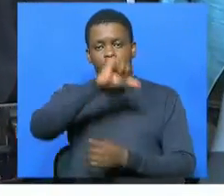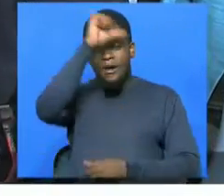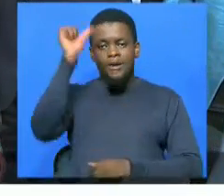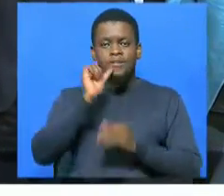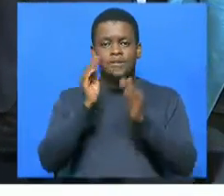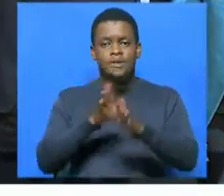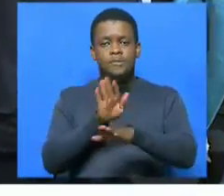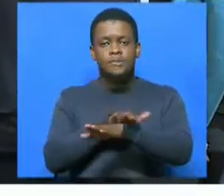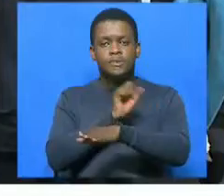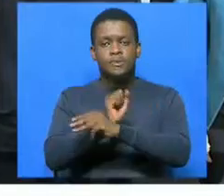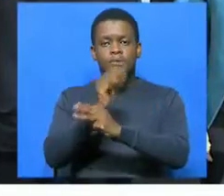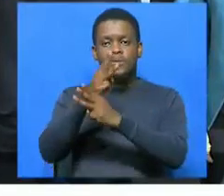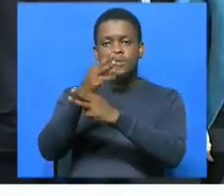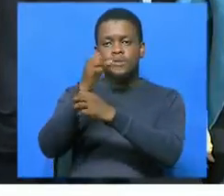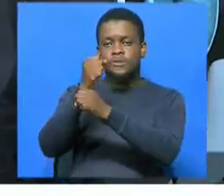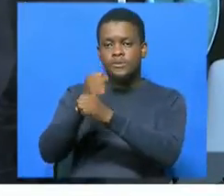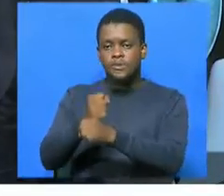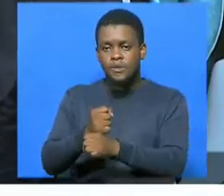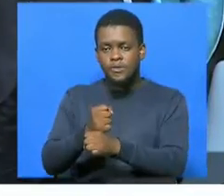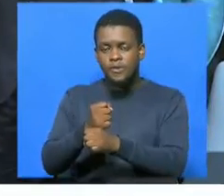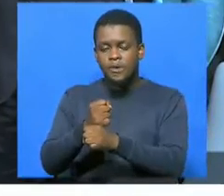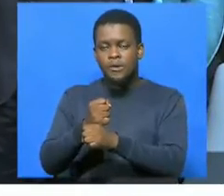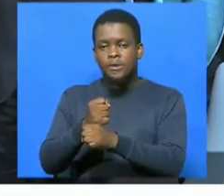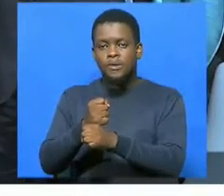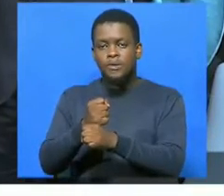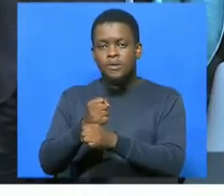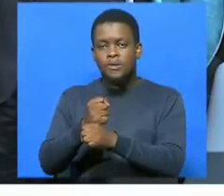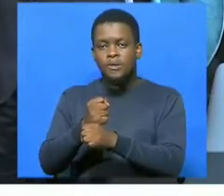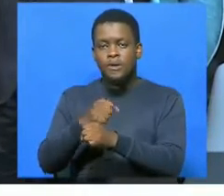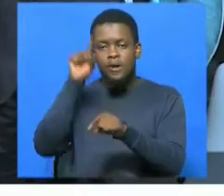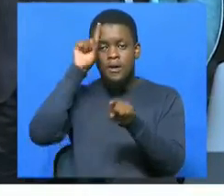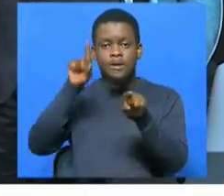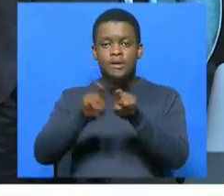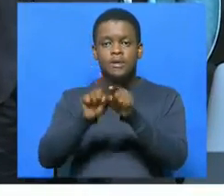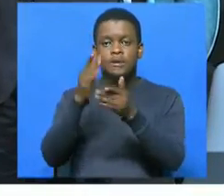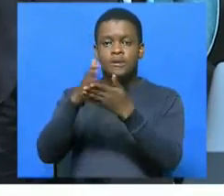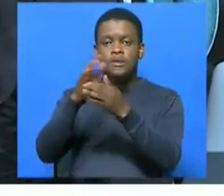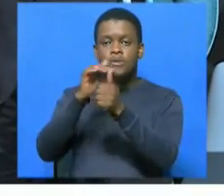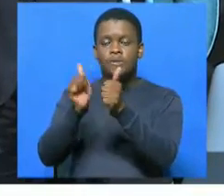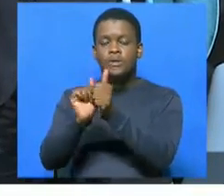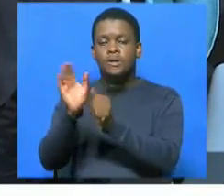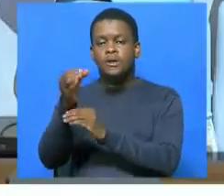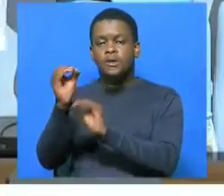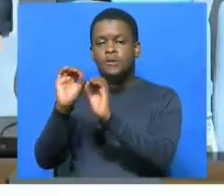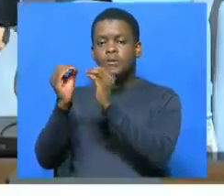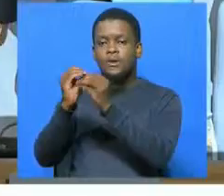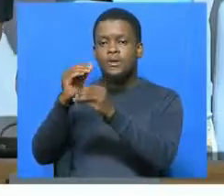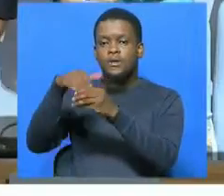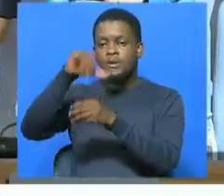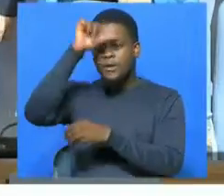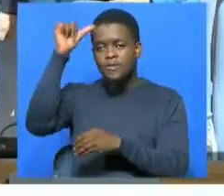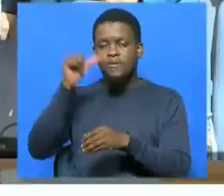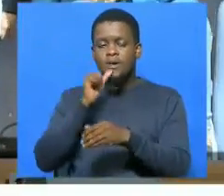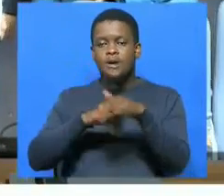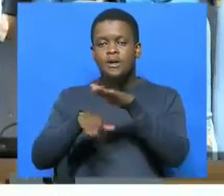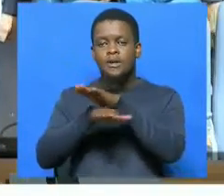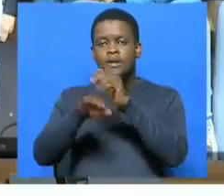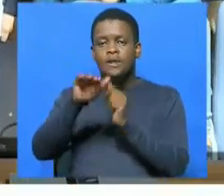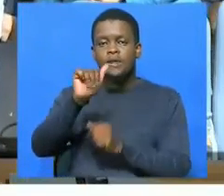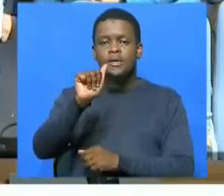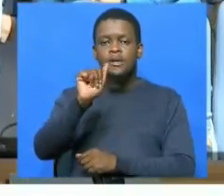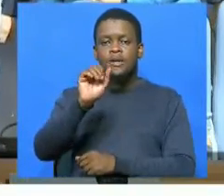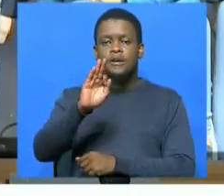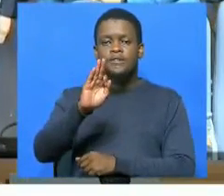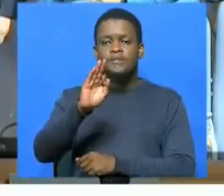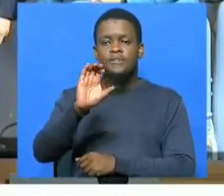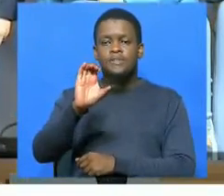Business Forum also saw the signing of an agreement between the United Nations Economic Commission for Africa and the AFCFTA, which is critical